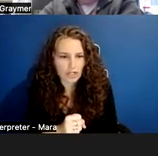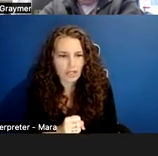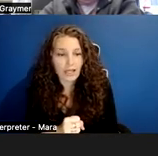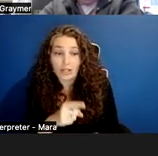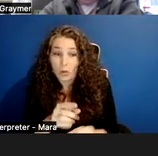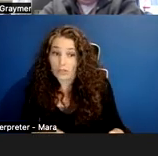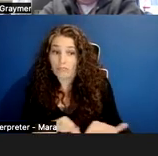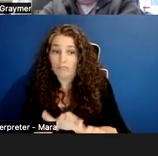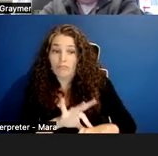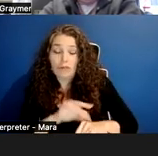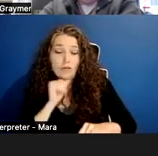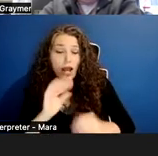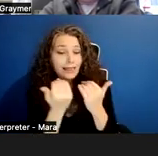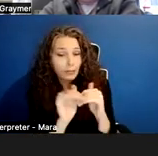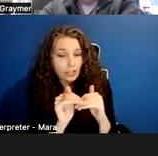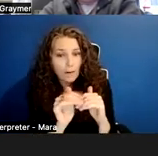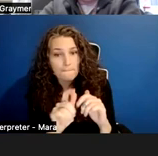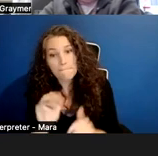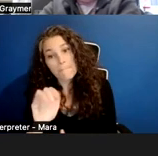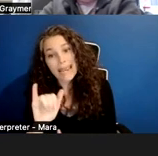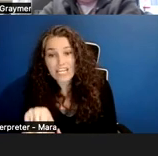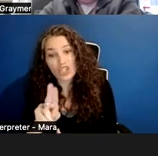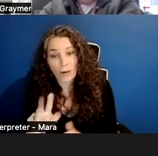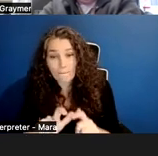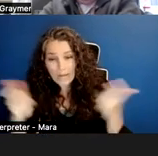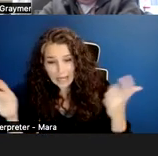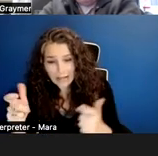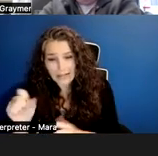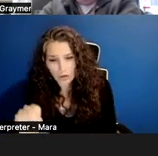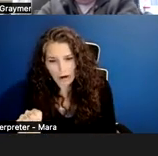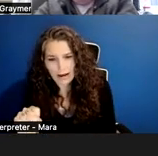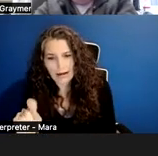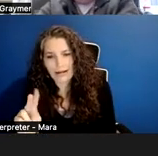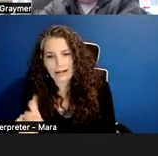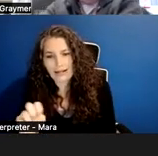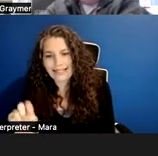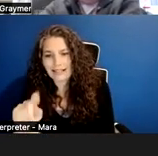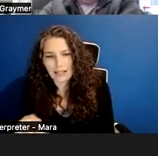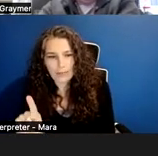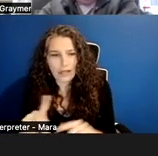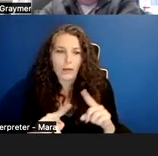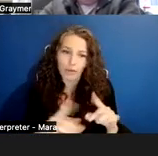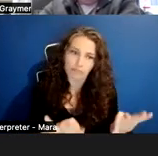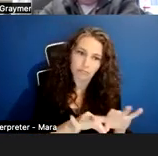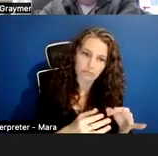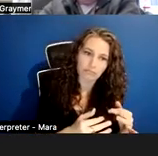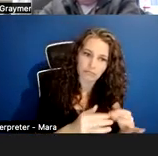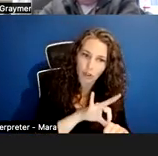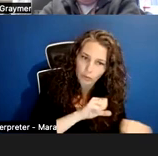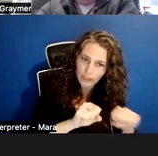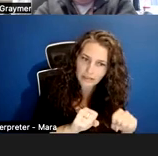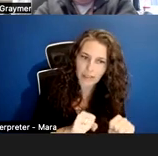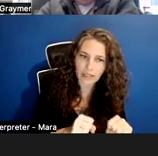slip earthquakes, but include thrust reverse earthquakes. The type of earthquake can affect the shaking.